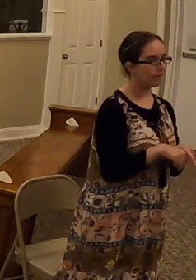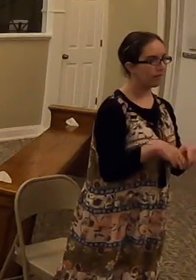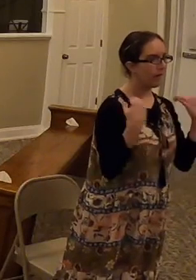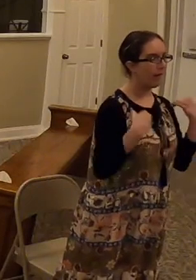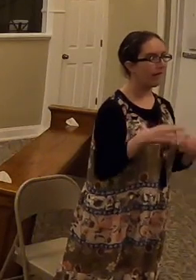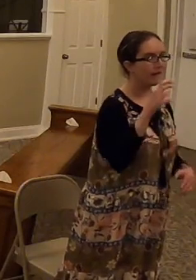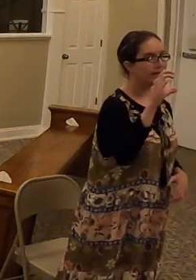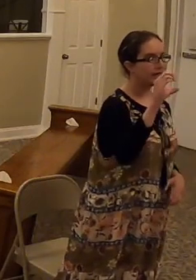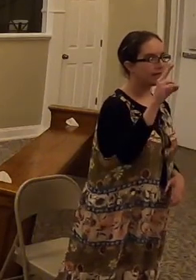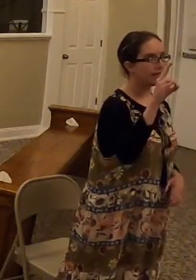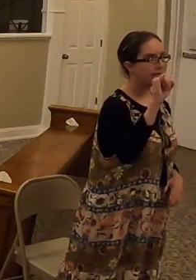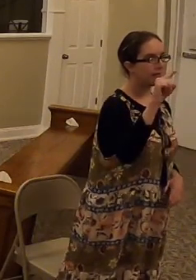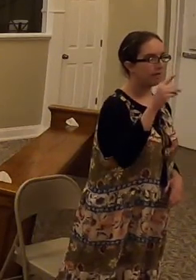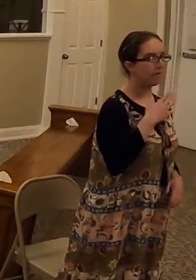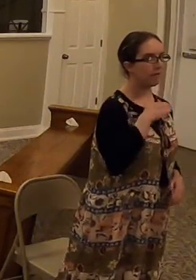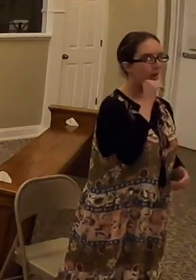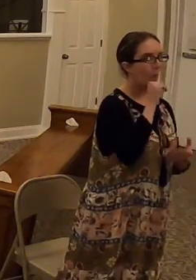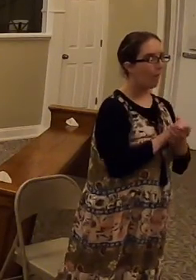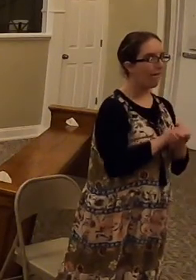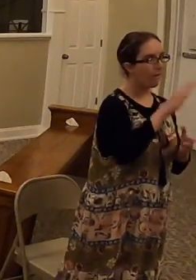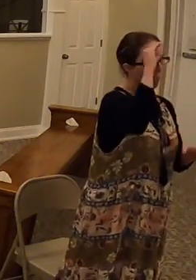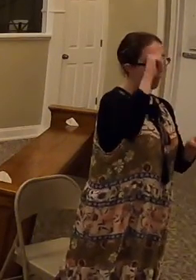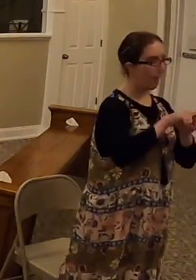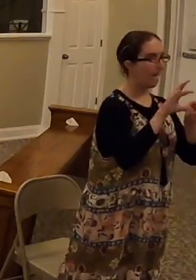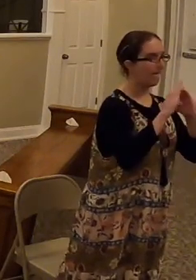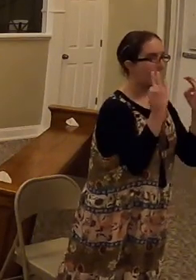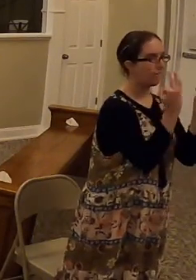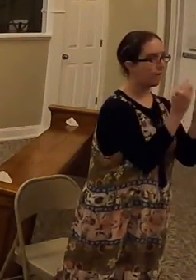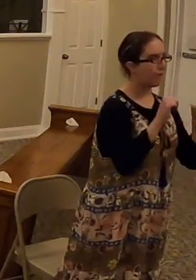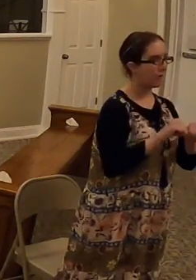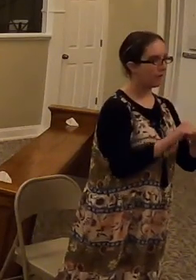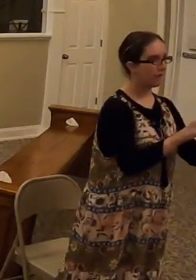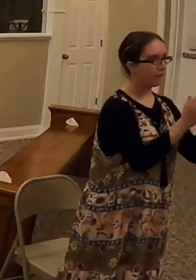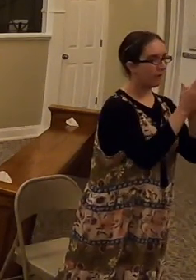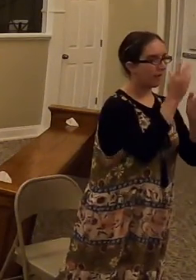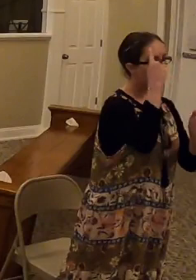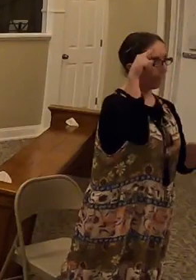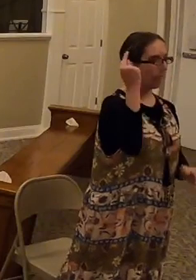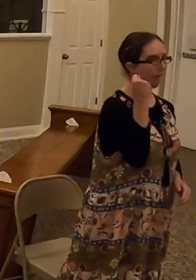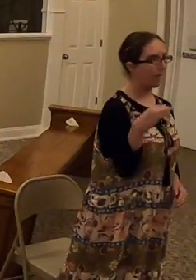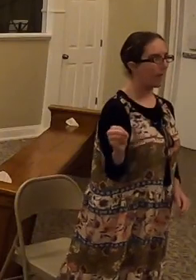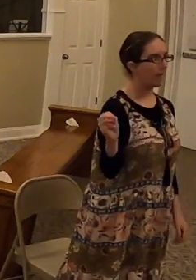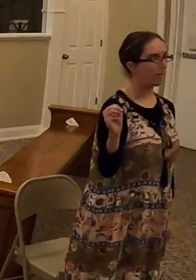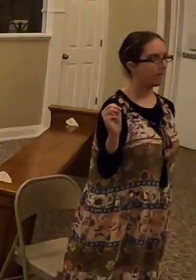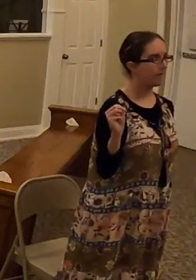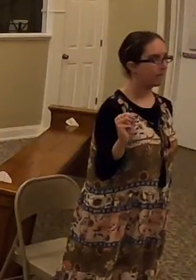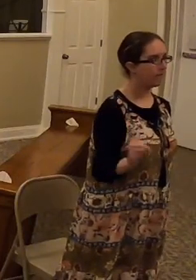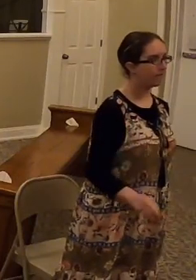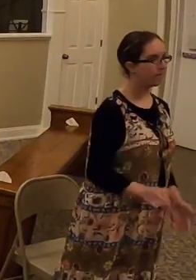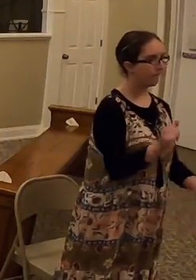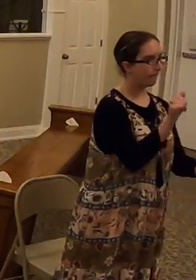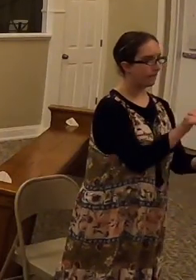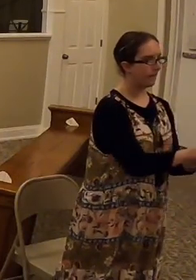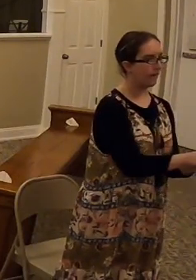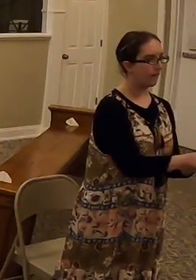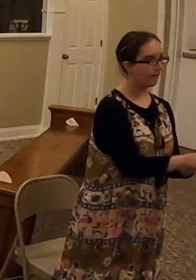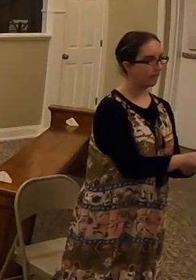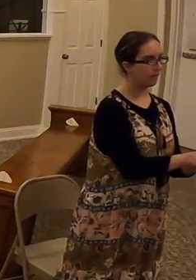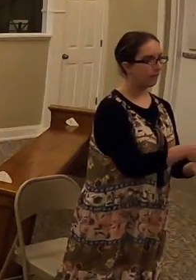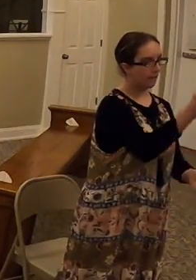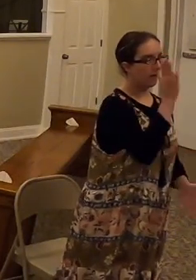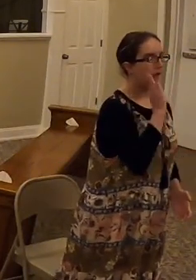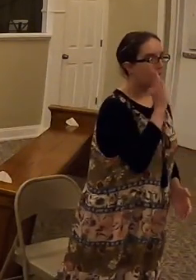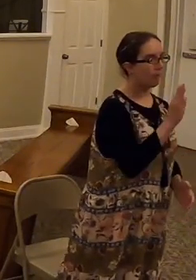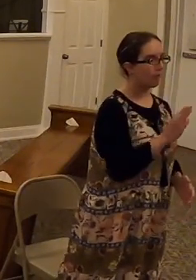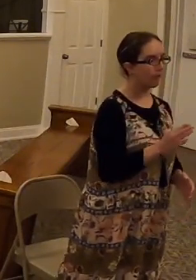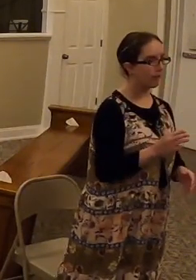from COVID. My wife's brother's family has continued to pray for them. Amen, that God